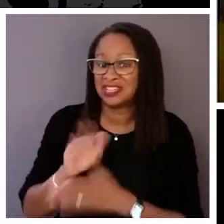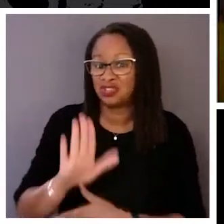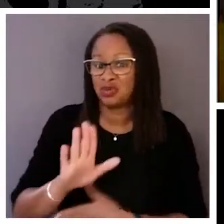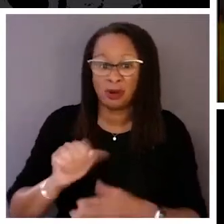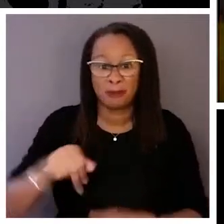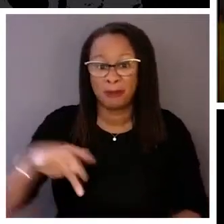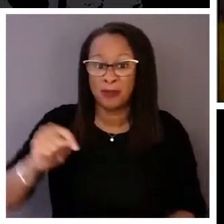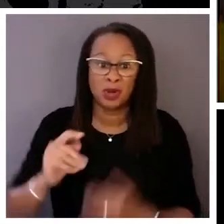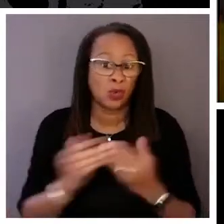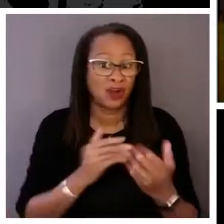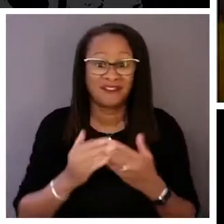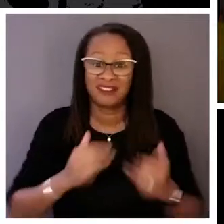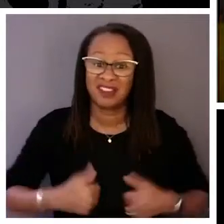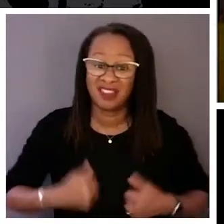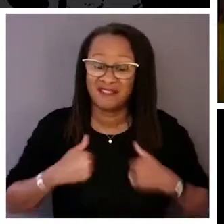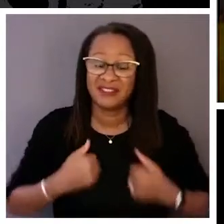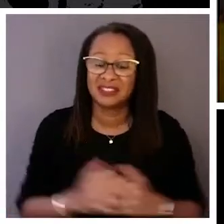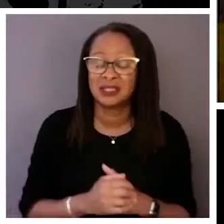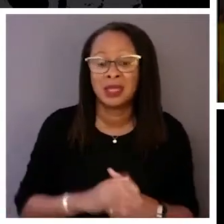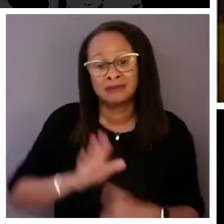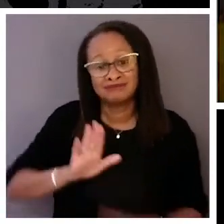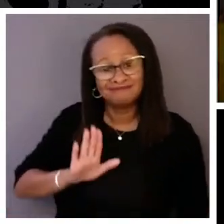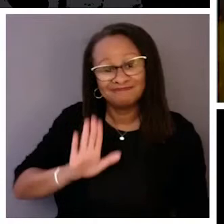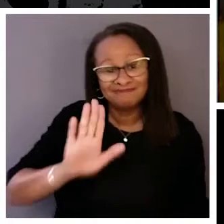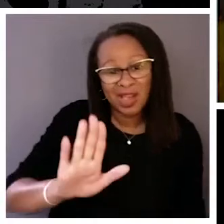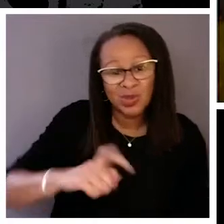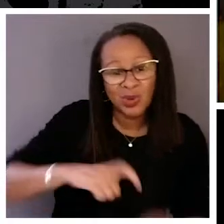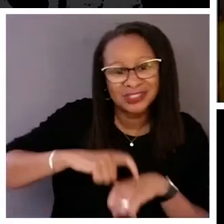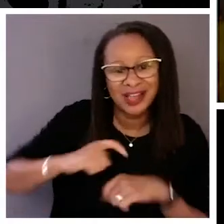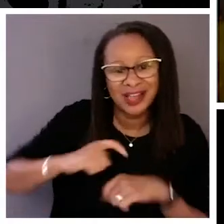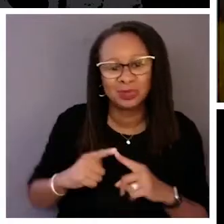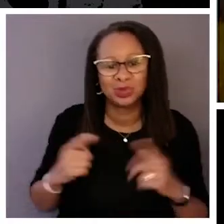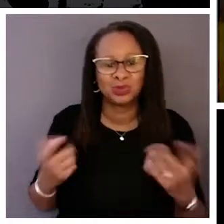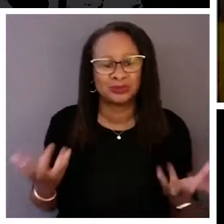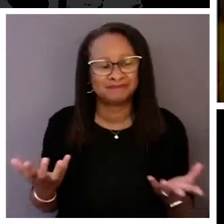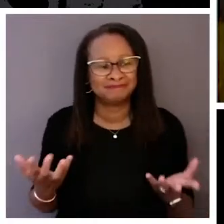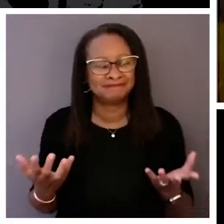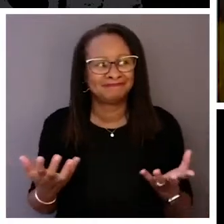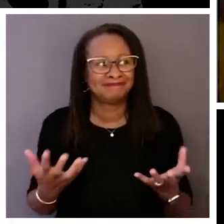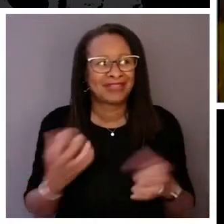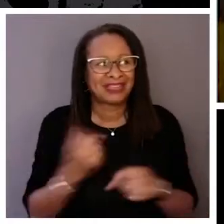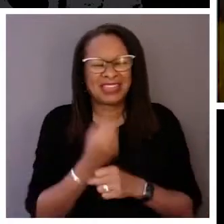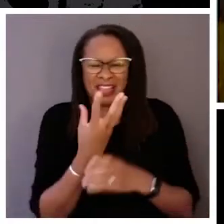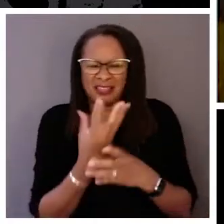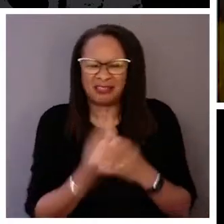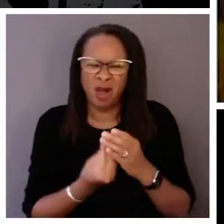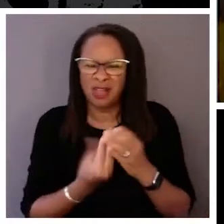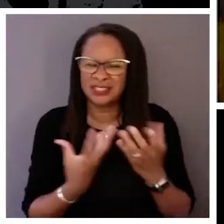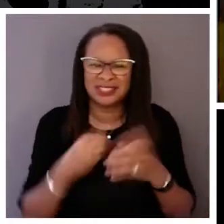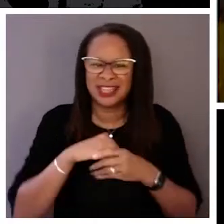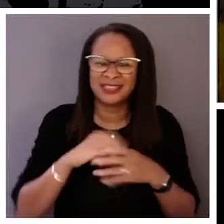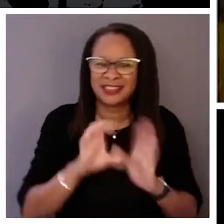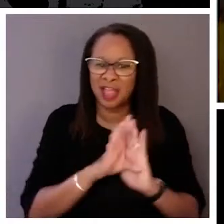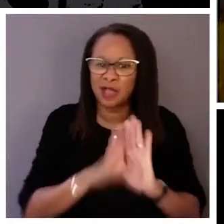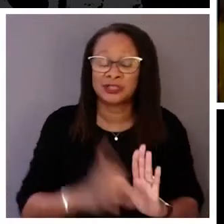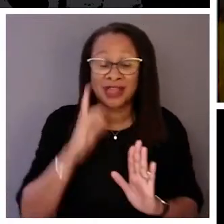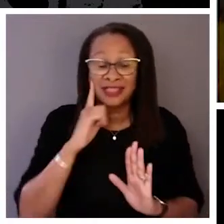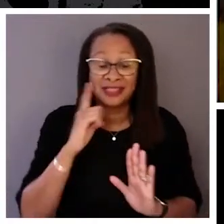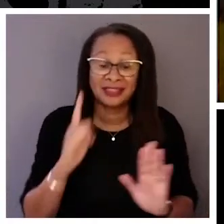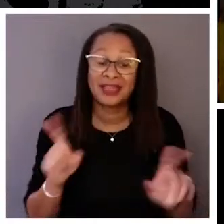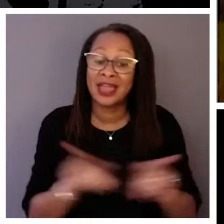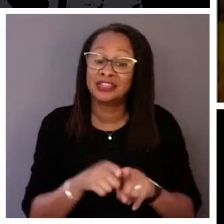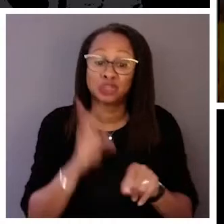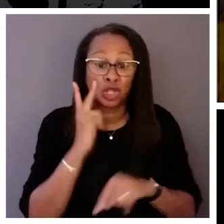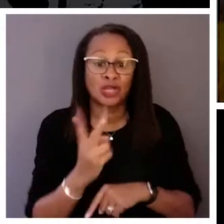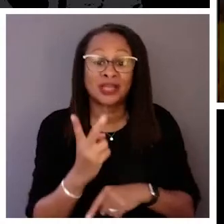your apartment, wherever you live, like it's your time to get lost in that character. And I think